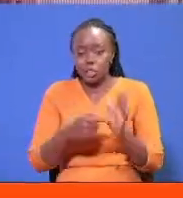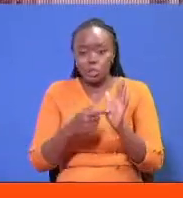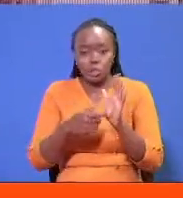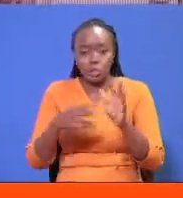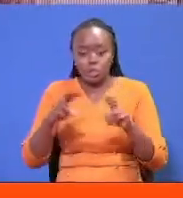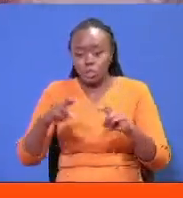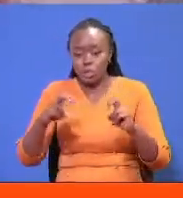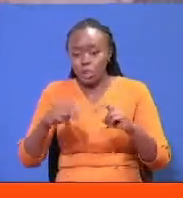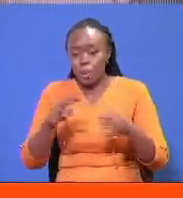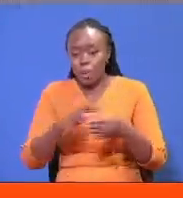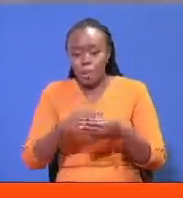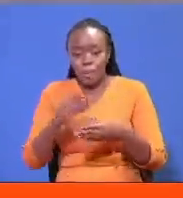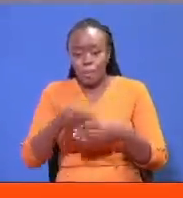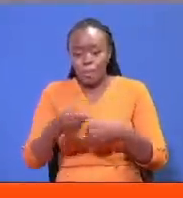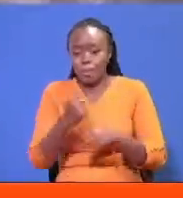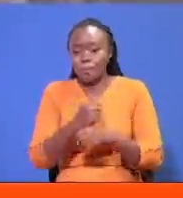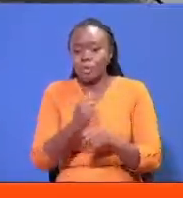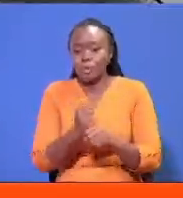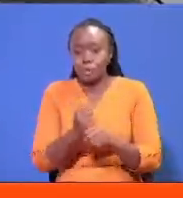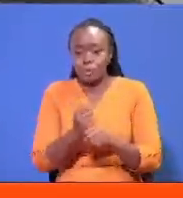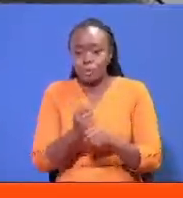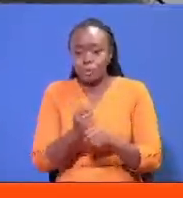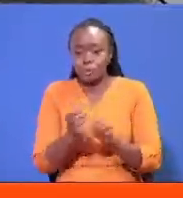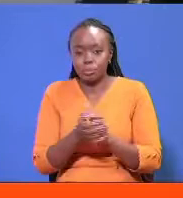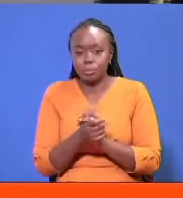map making.